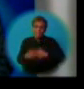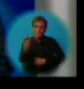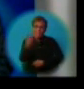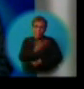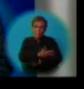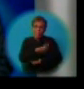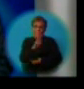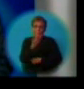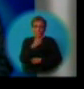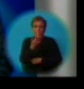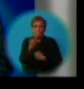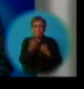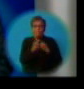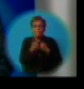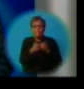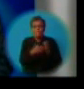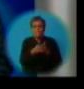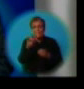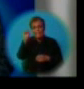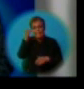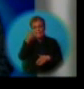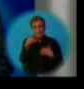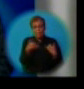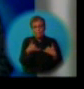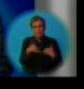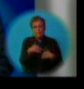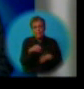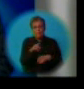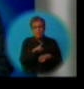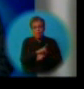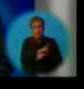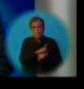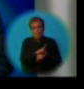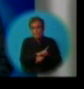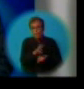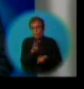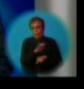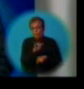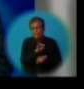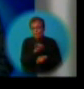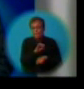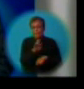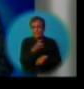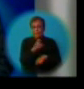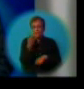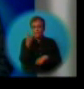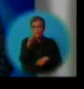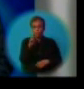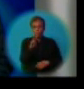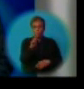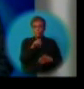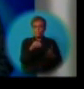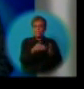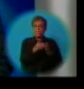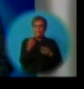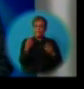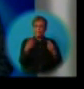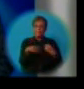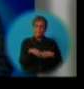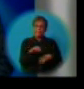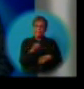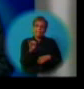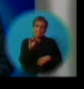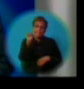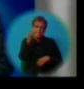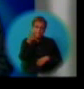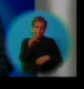3 of the third digital test against India. Playing at Windsor Park in Dominica, the Windies had India 18 for 2. But again,